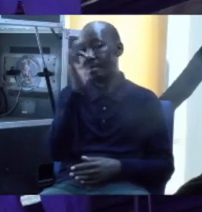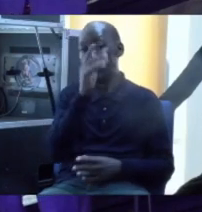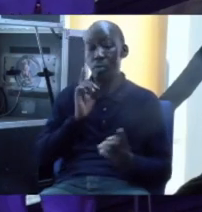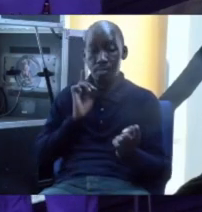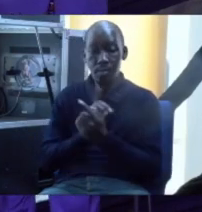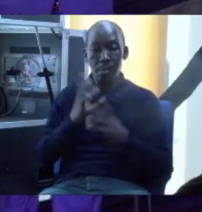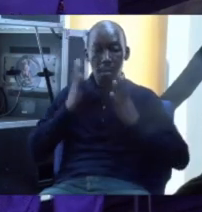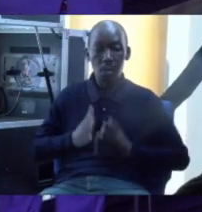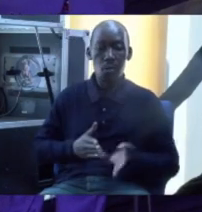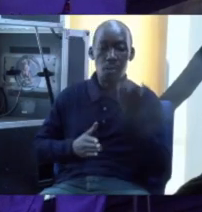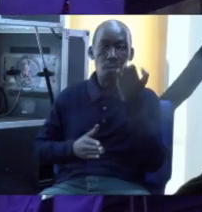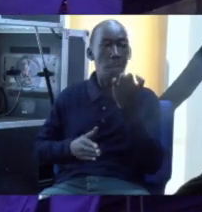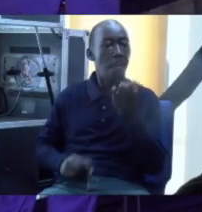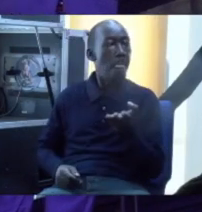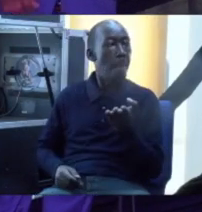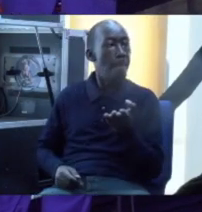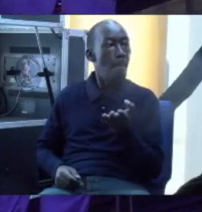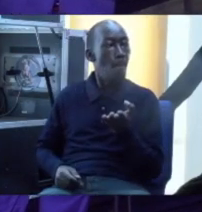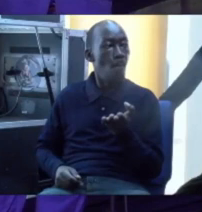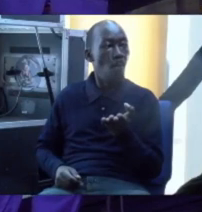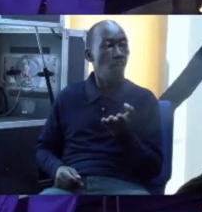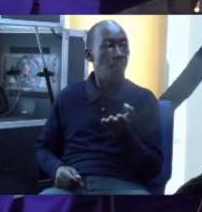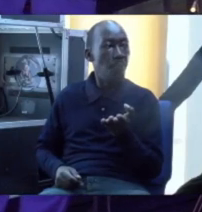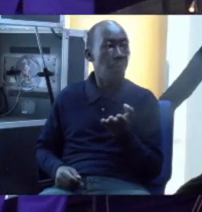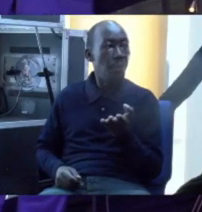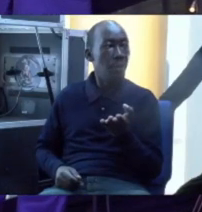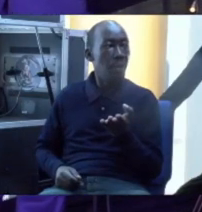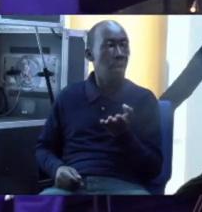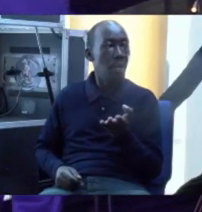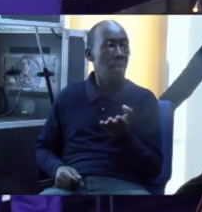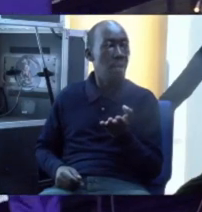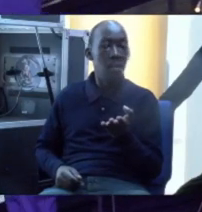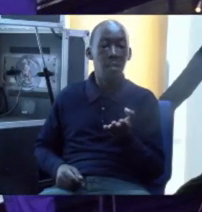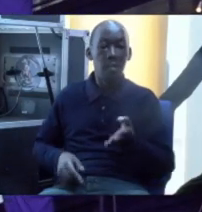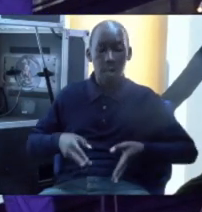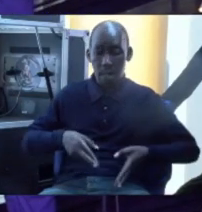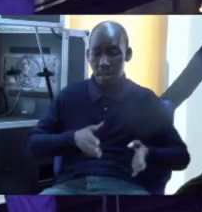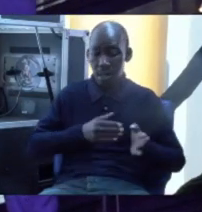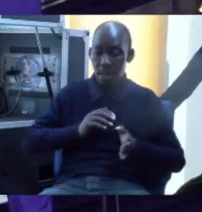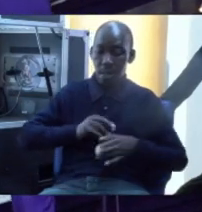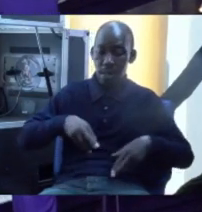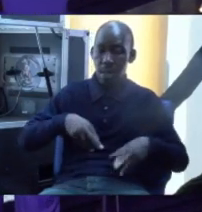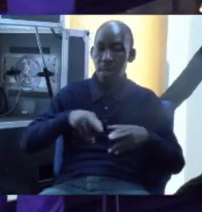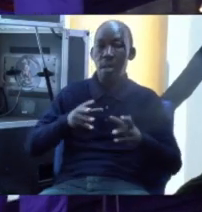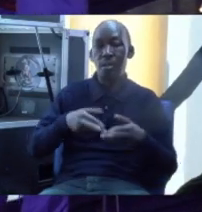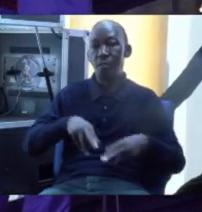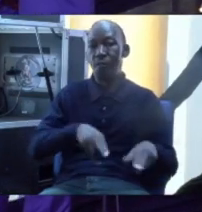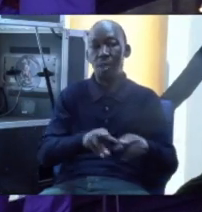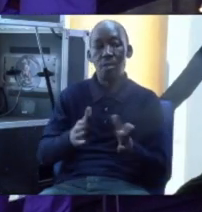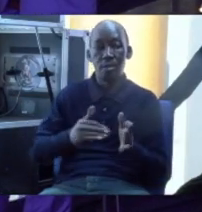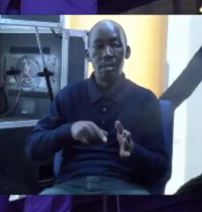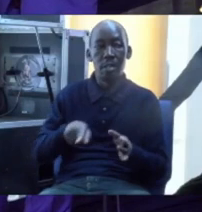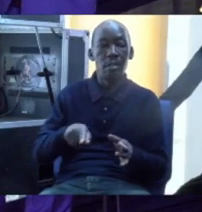Unakuta mtu pale. You find someone. Chani ya river ameshika bango na mna hii. Aha, near Chani ya river.